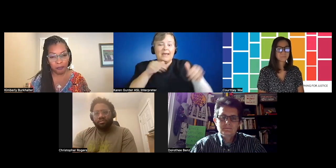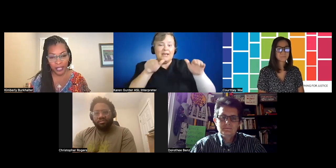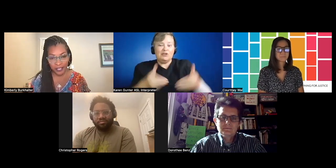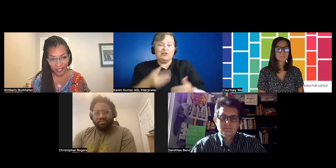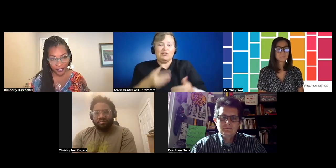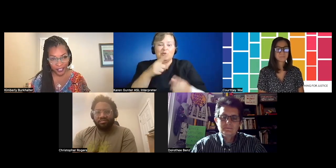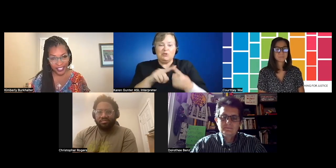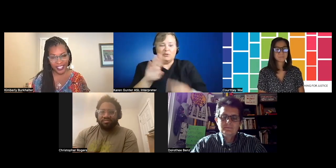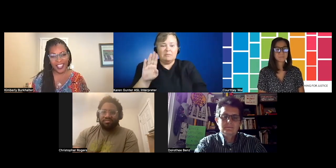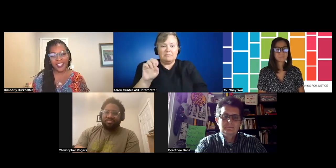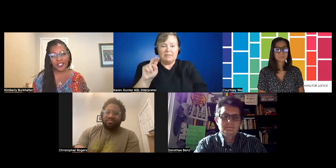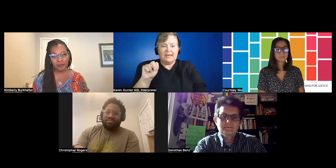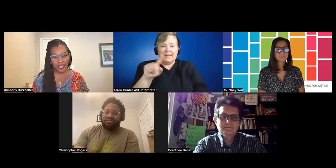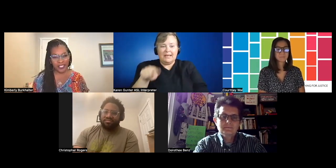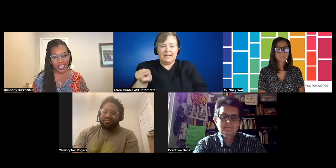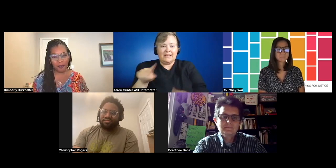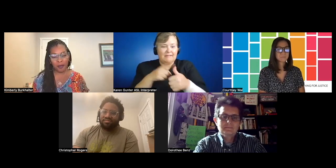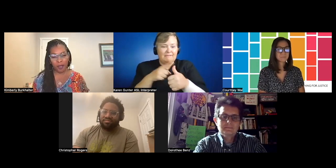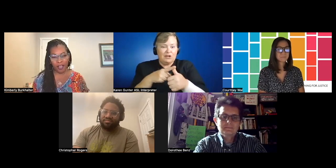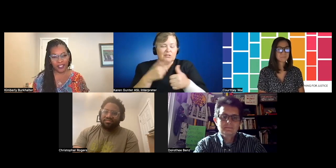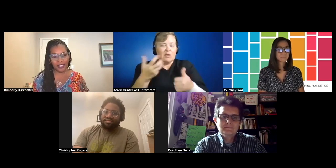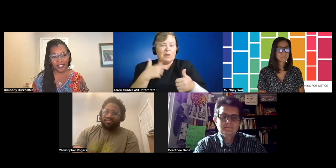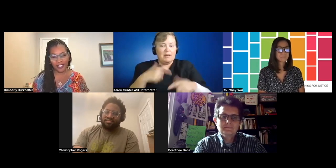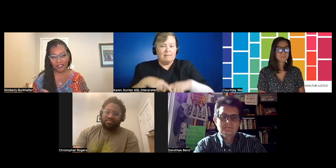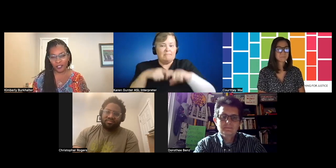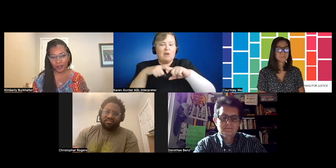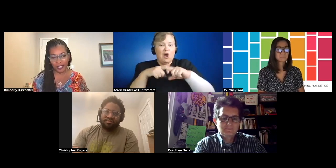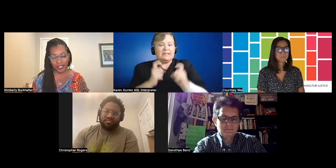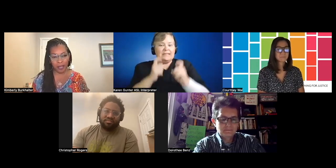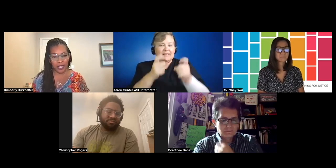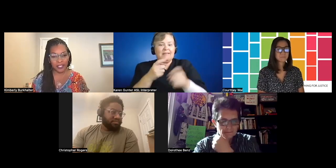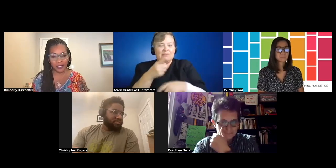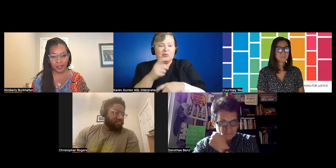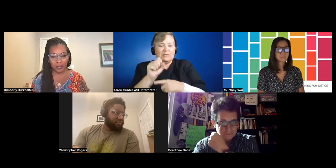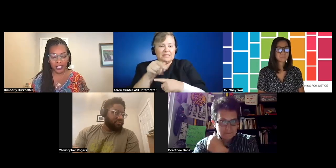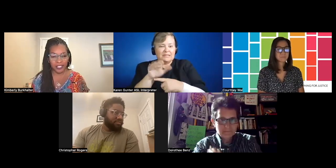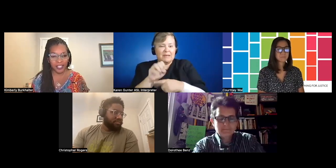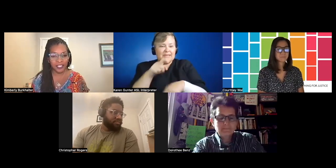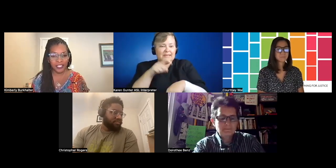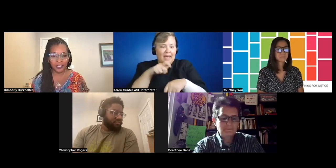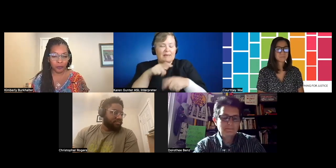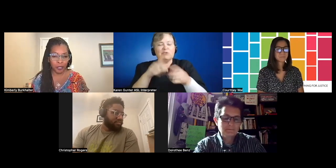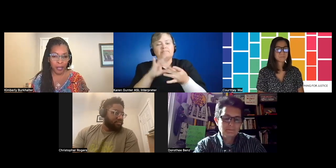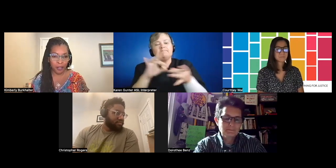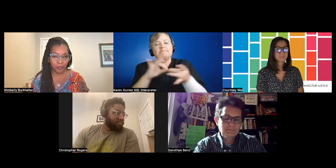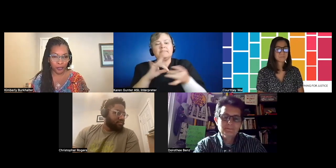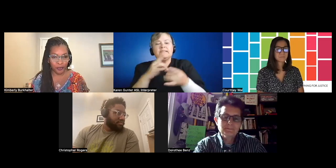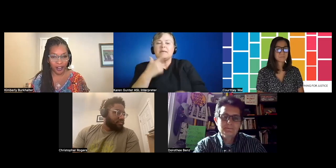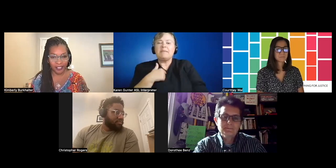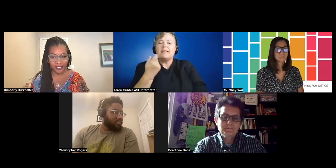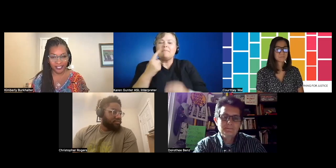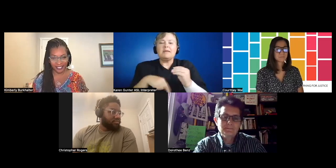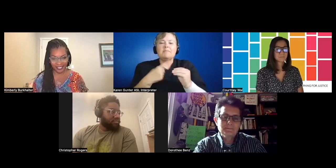to Benz first. So Benz, I want to pause, give you this space and this place to tell us a little bit about who you